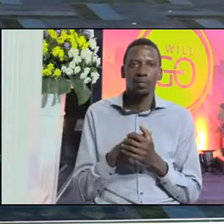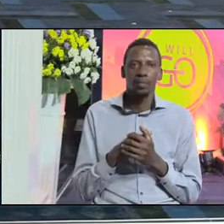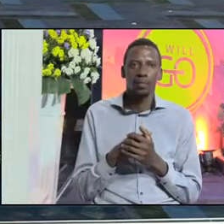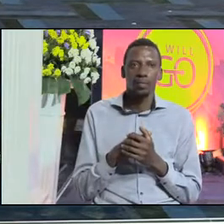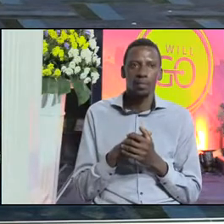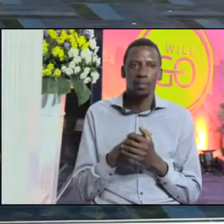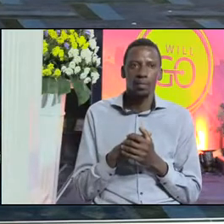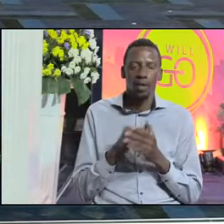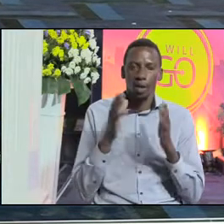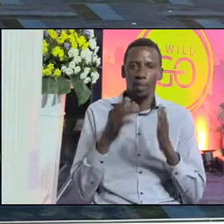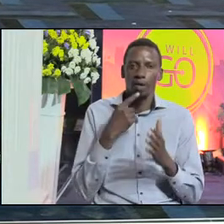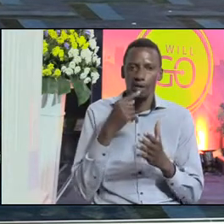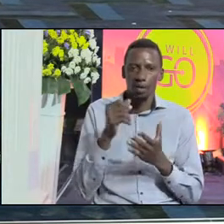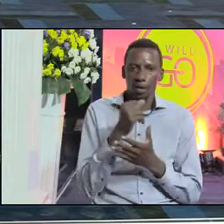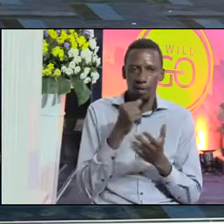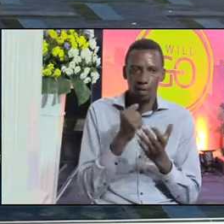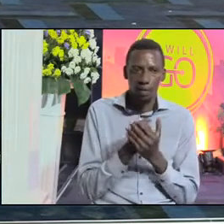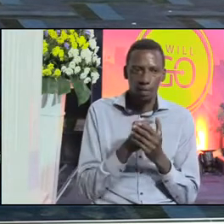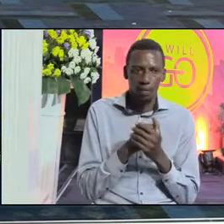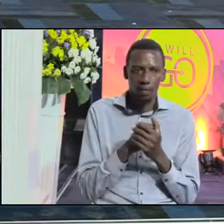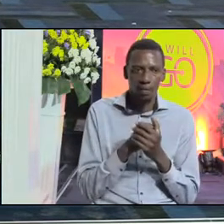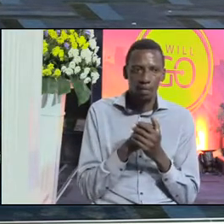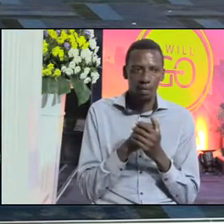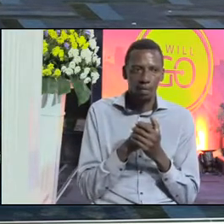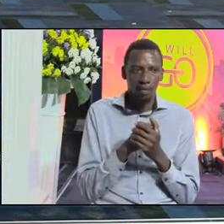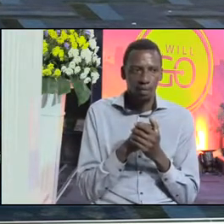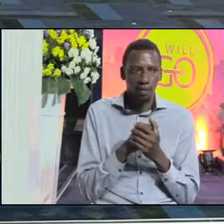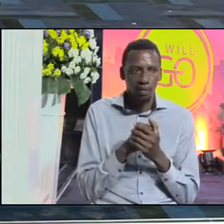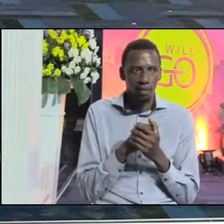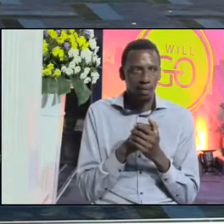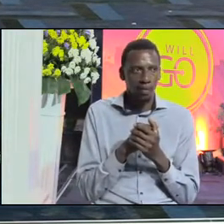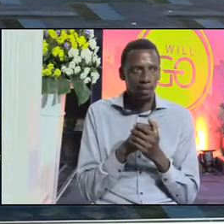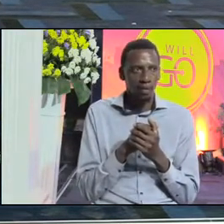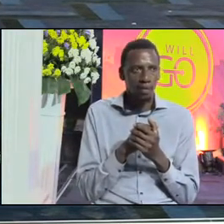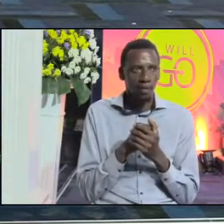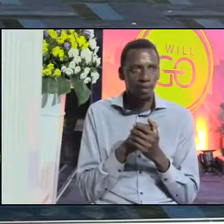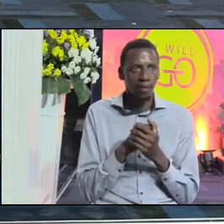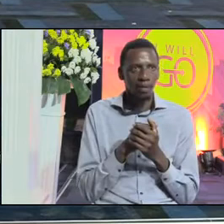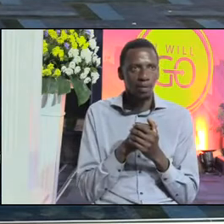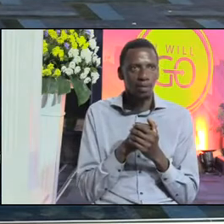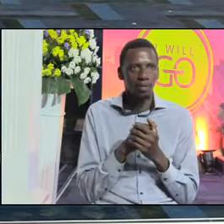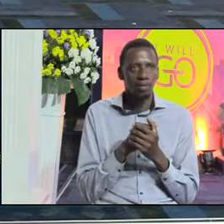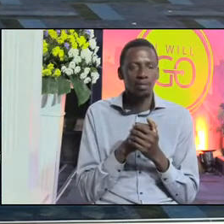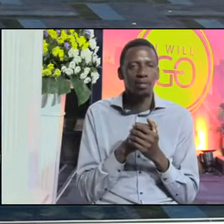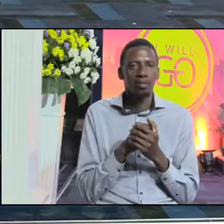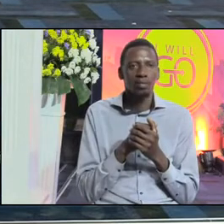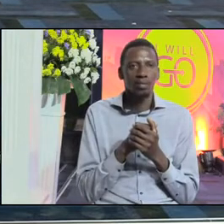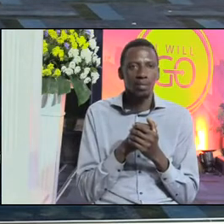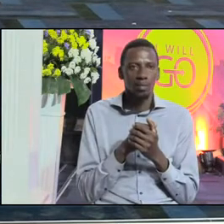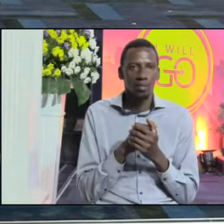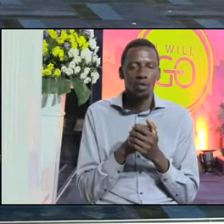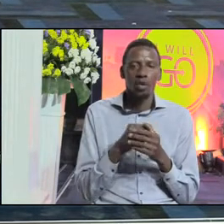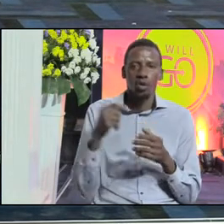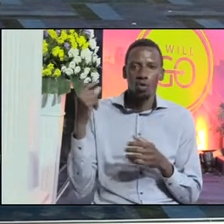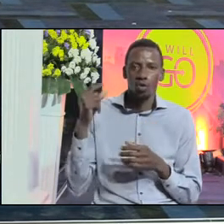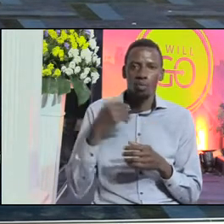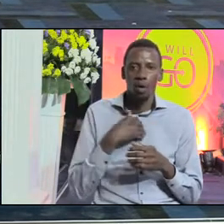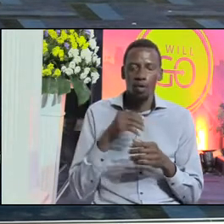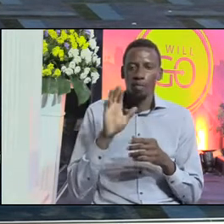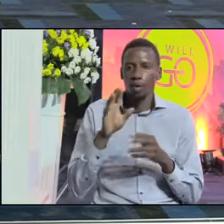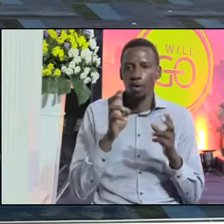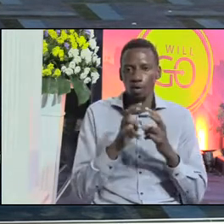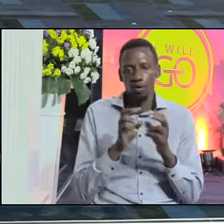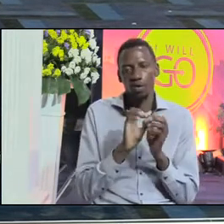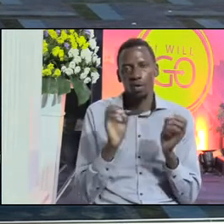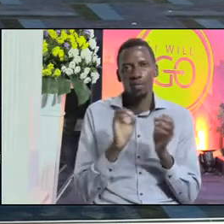address. Somebody ought to say amen. I said somebody ought to say amen. The gospel has your address and my address. And the gospel is